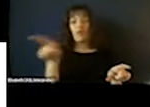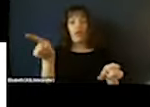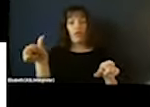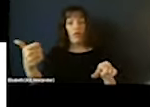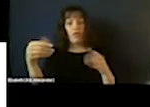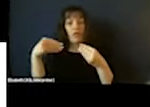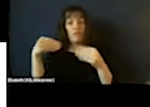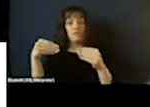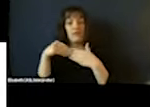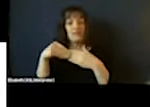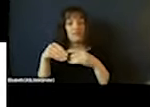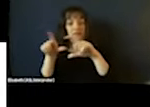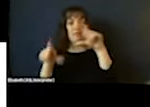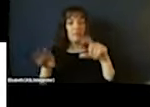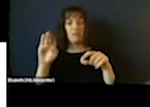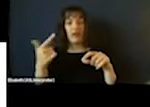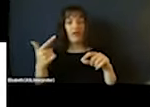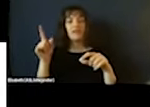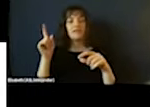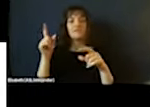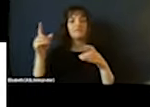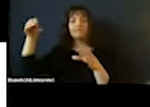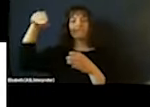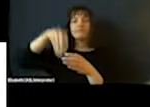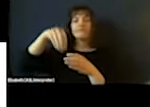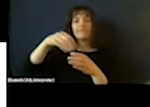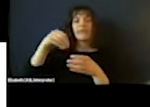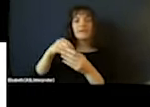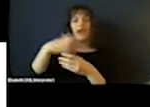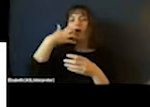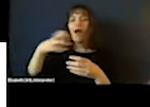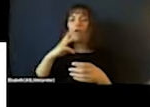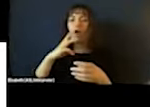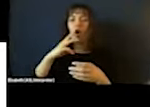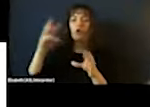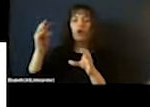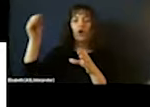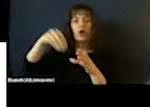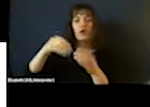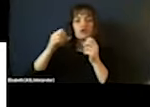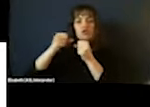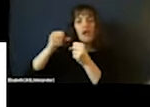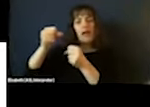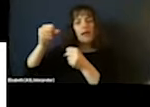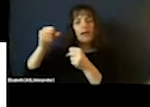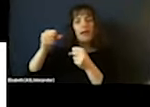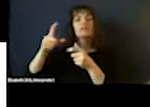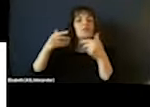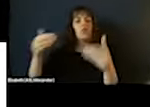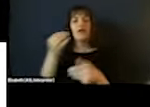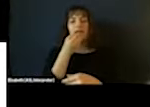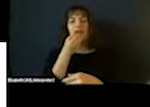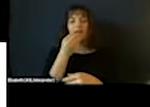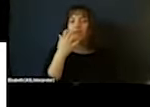So you should put the hot water and then shake it, and you can eat it. It's so hot and spicy, and not only myself, but also all